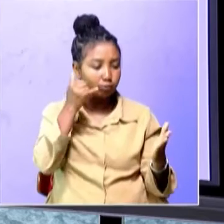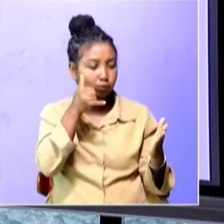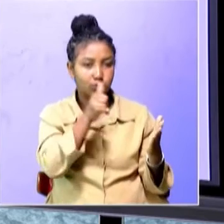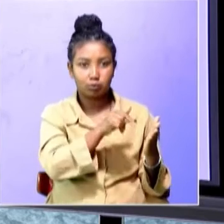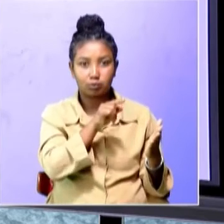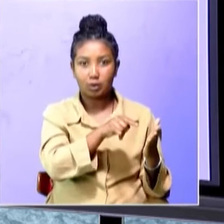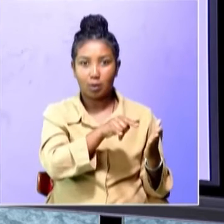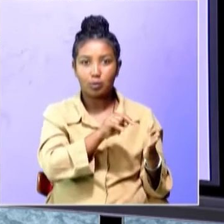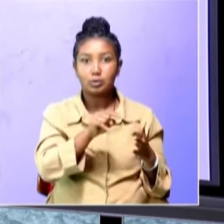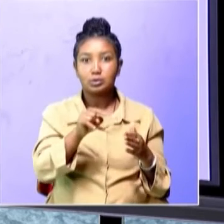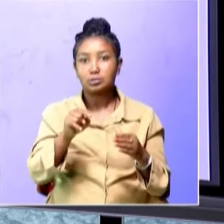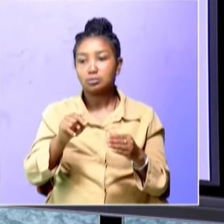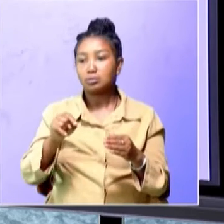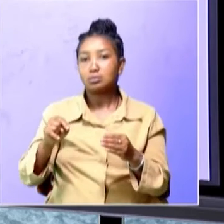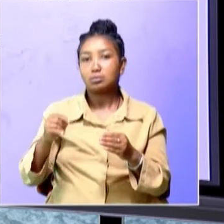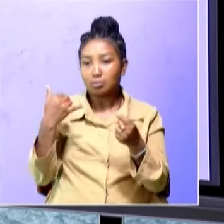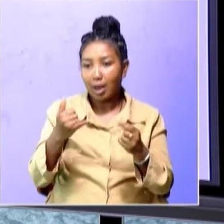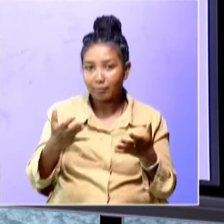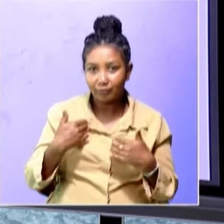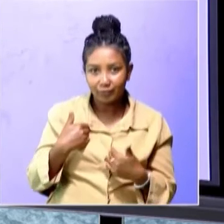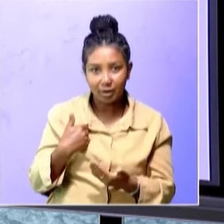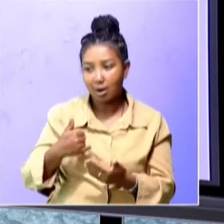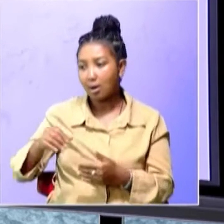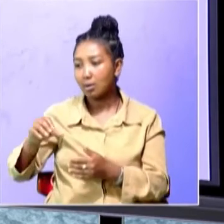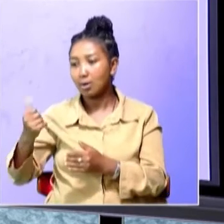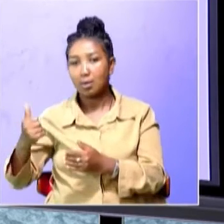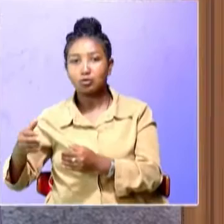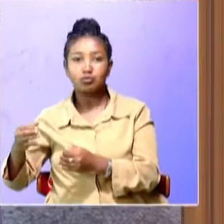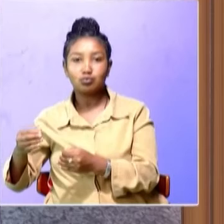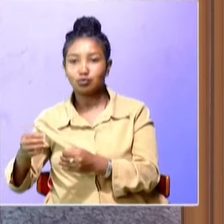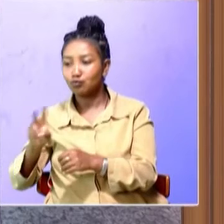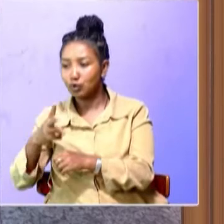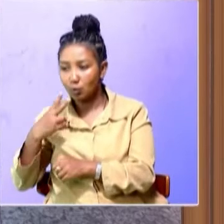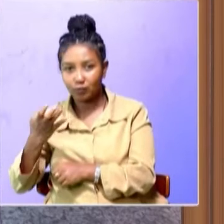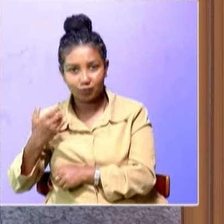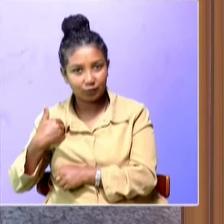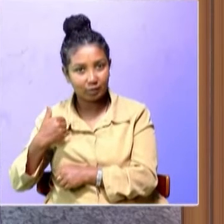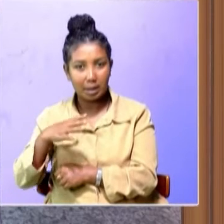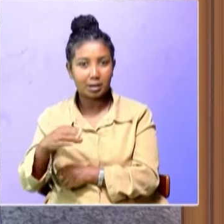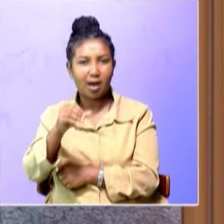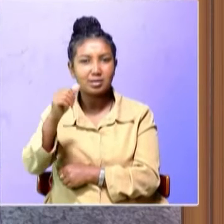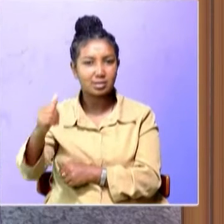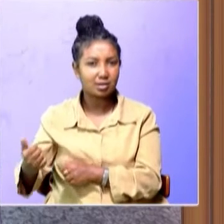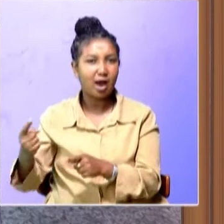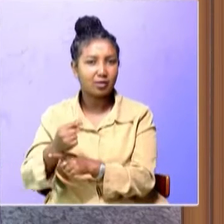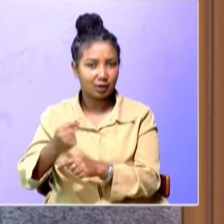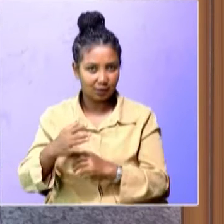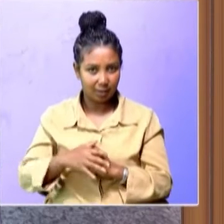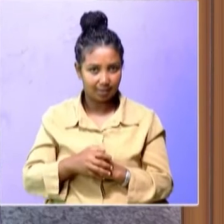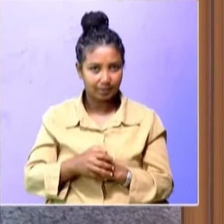lesson. Some want to play games, some might want to watch videos and other